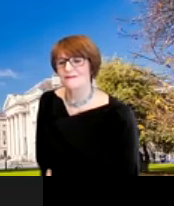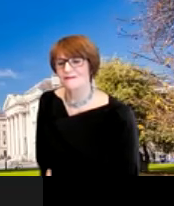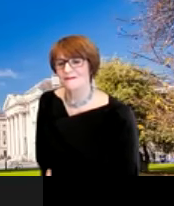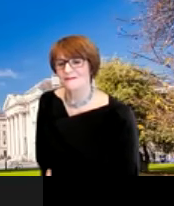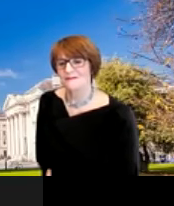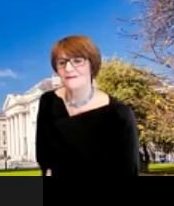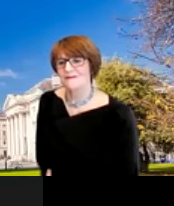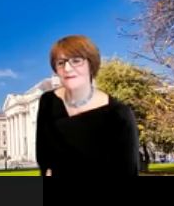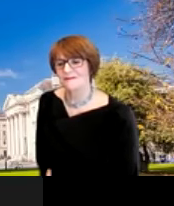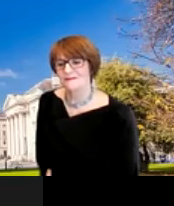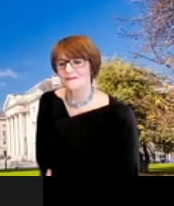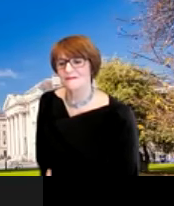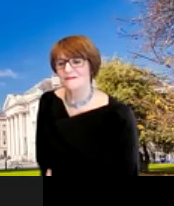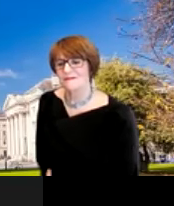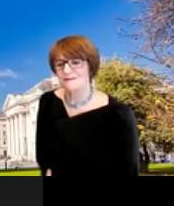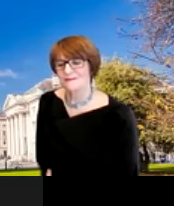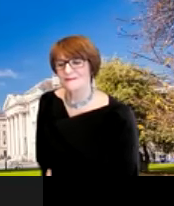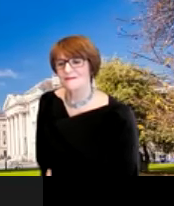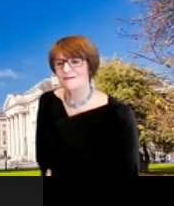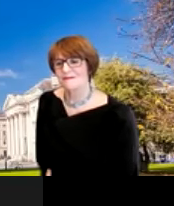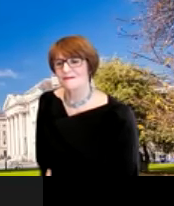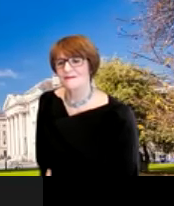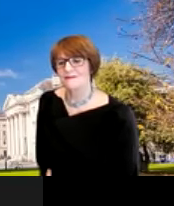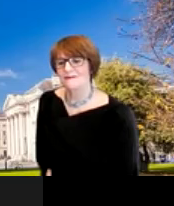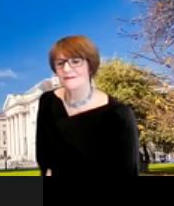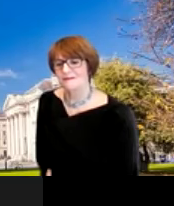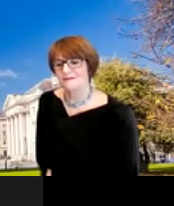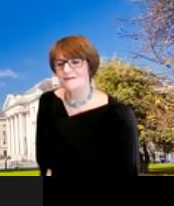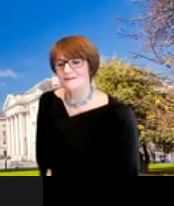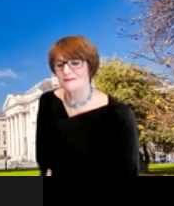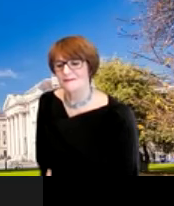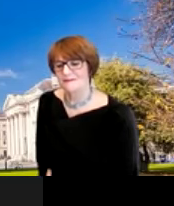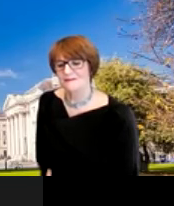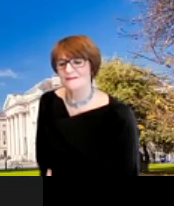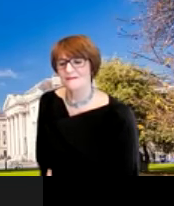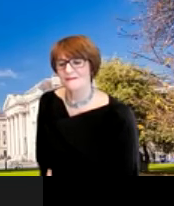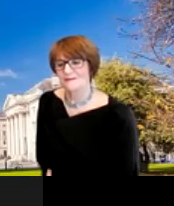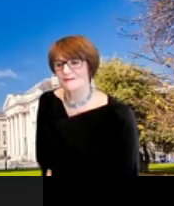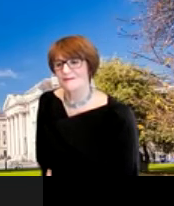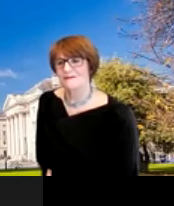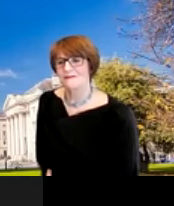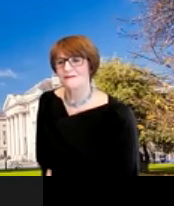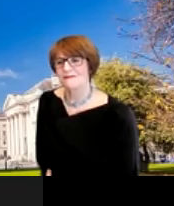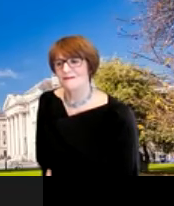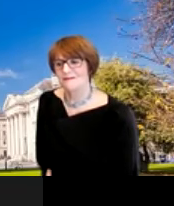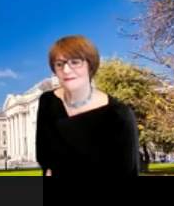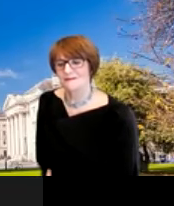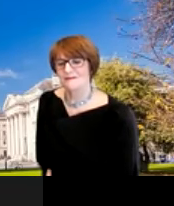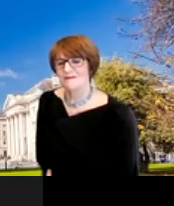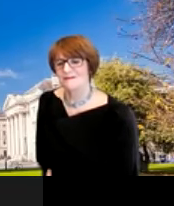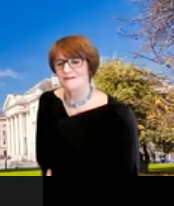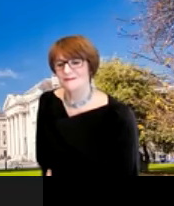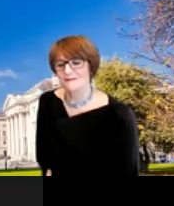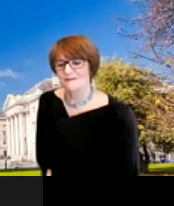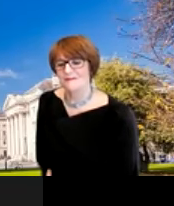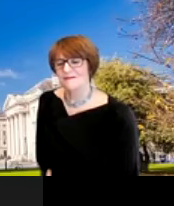that. I think we all need to look at that and what were the supports that we didn't provide and perhaps could provide going forward.